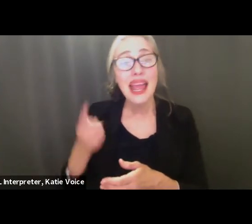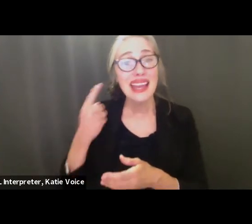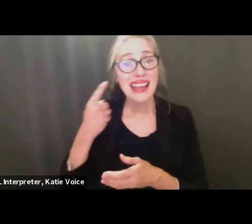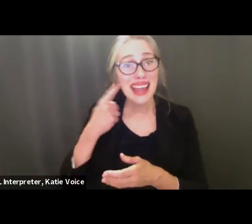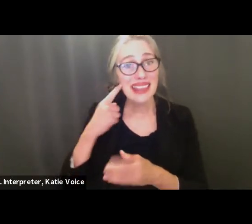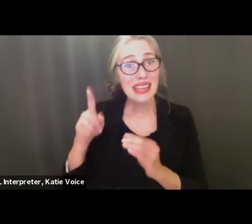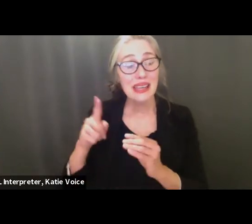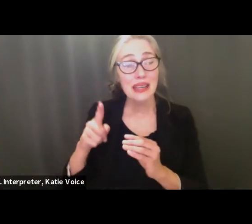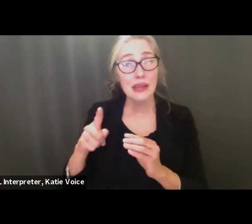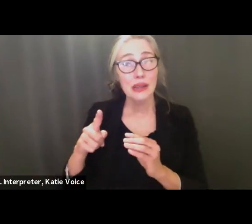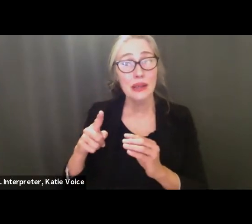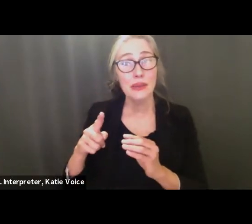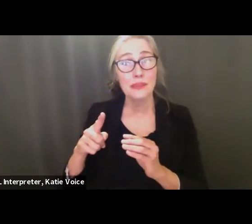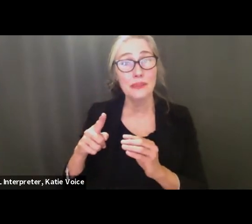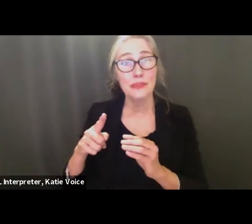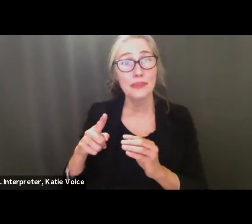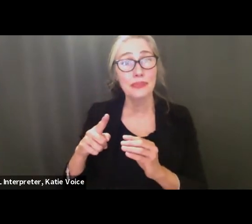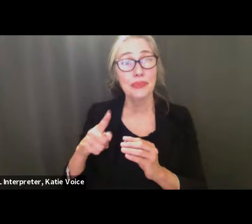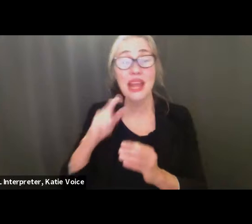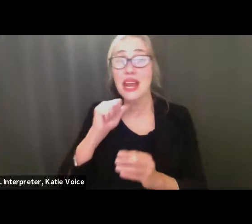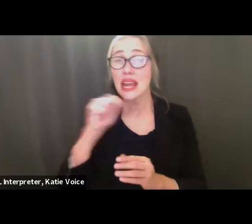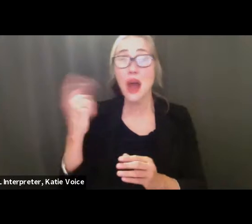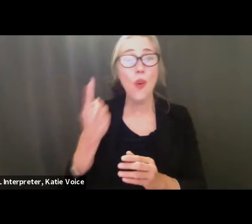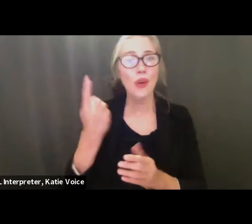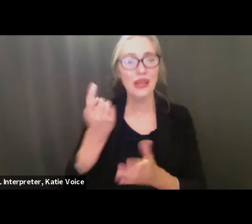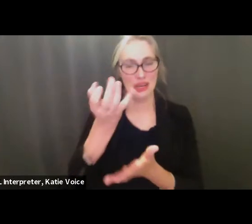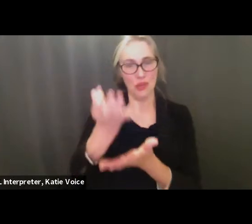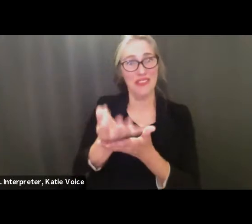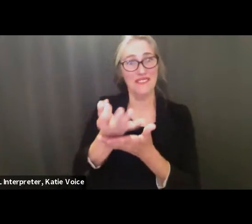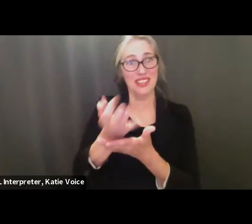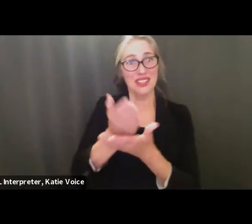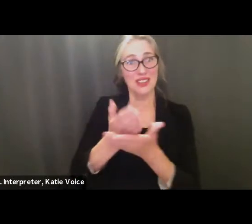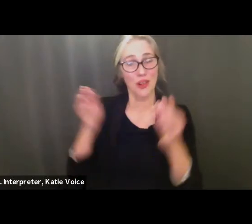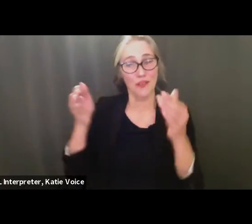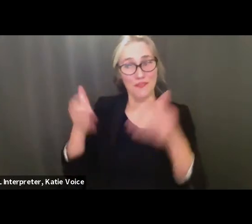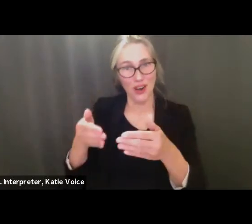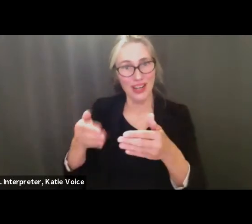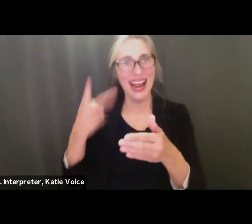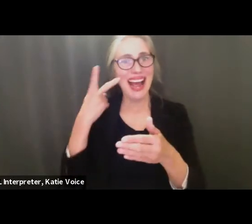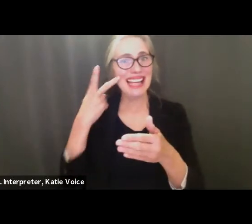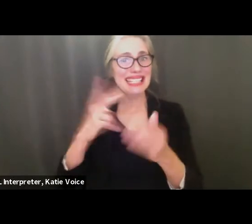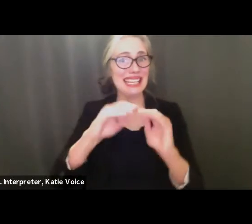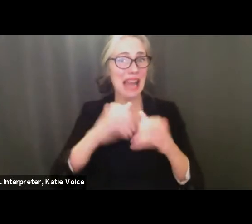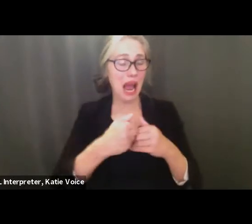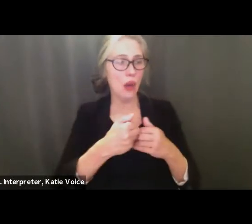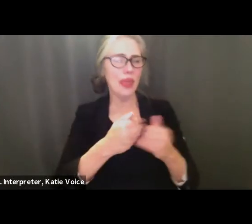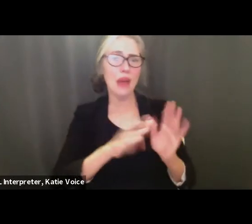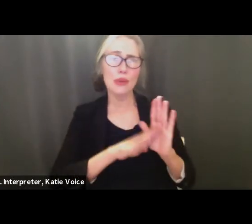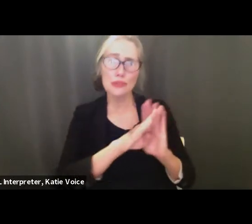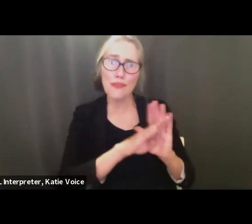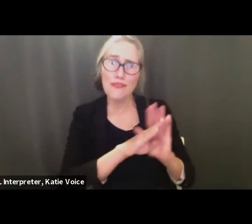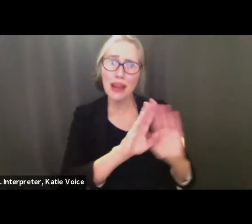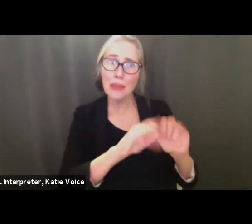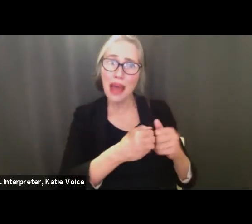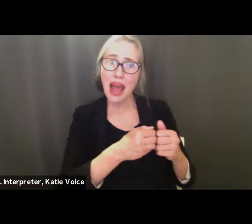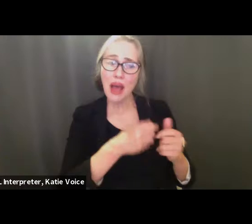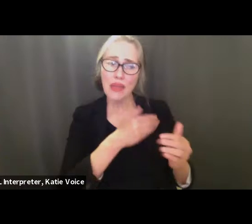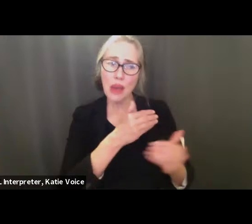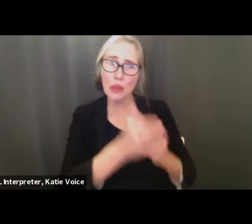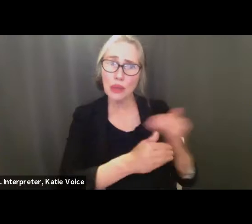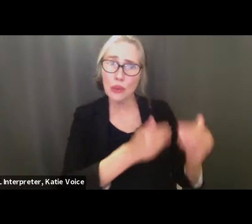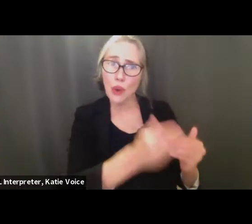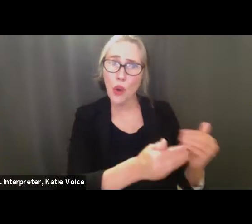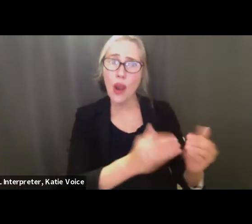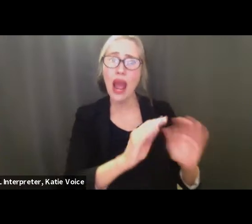to the fiscal side. So I'm really interested in seeing how that's going to develop and how that's going to